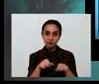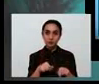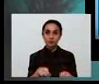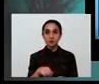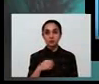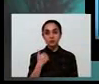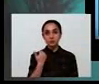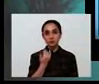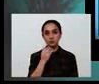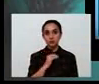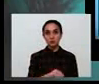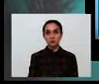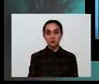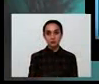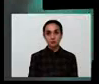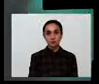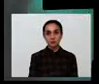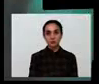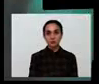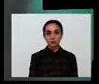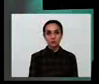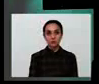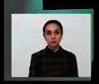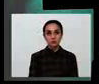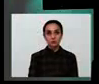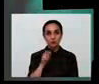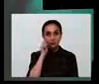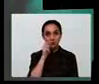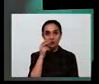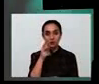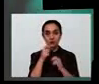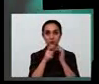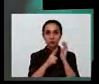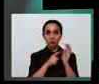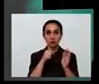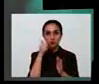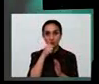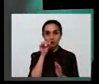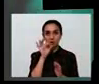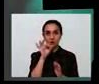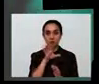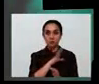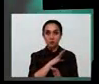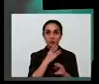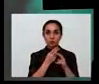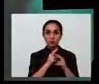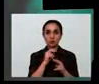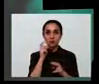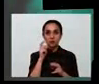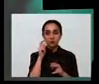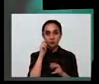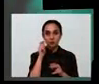Xitoy iqtisodiyotida. Endi davom etamiz. Xitoy 2017-yil oktyabrda bo'lib o'tgan